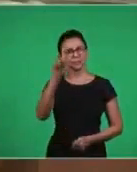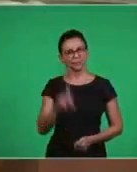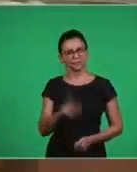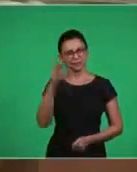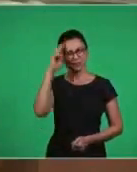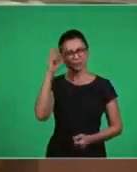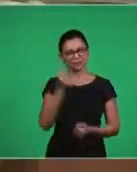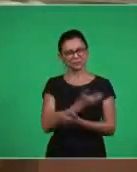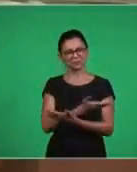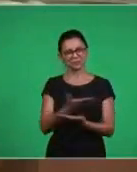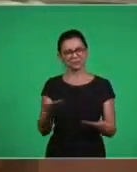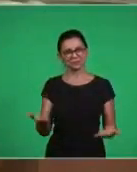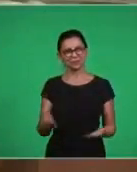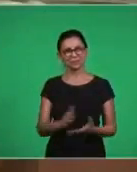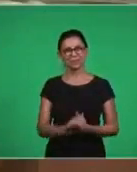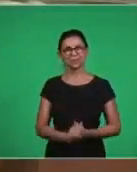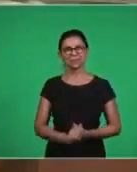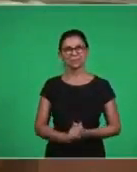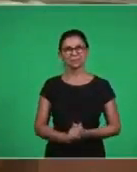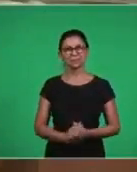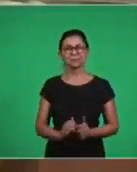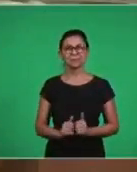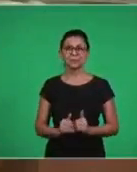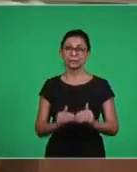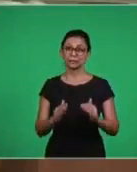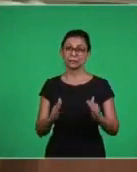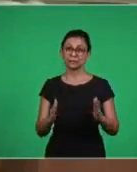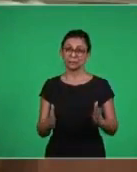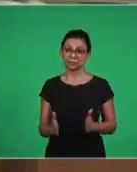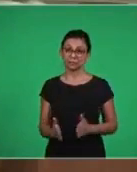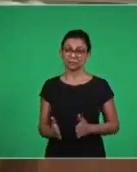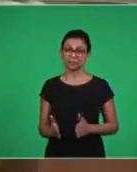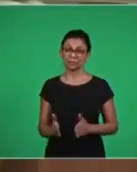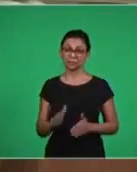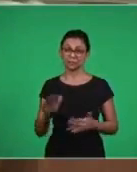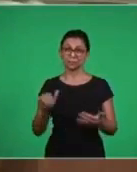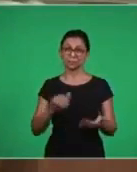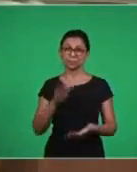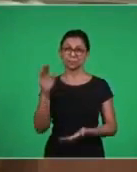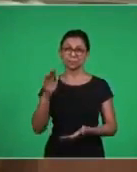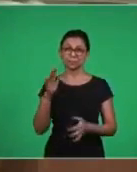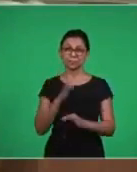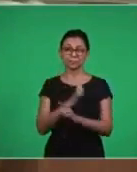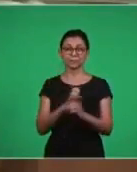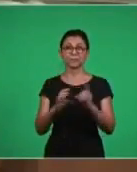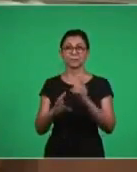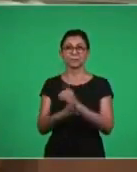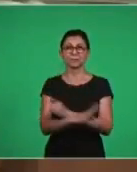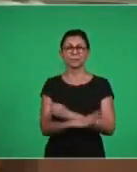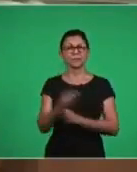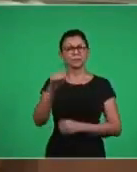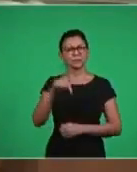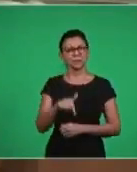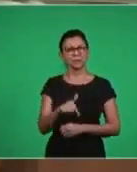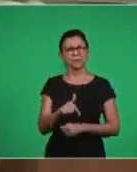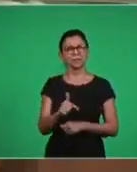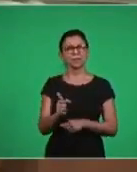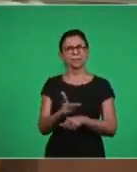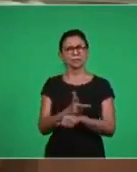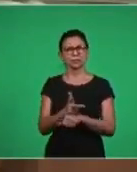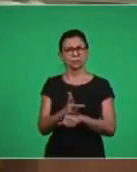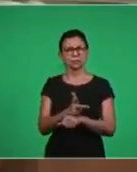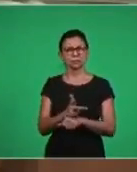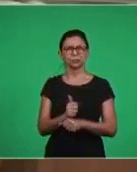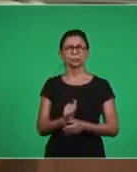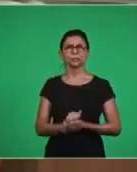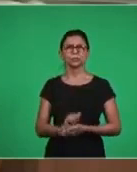My brethren, peace of the Lord, we are beginning another transmission of the Sunday School from this